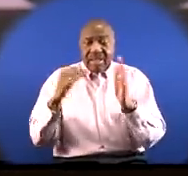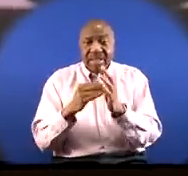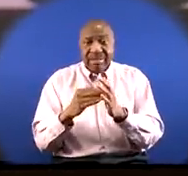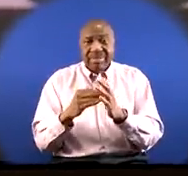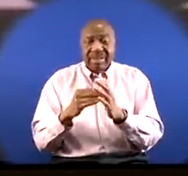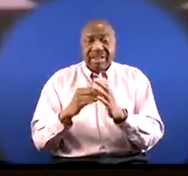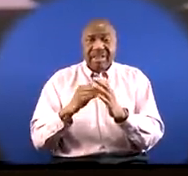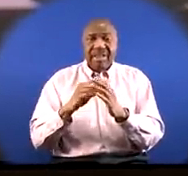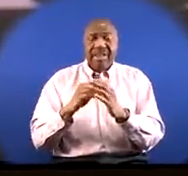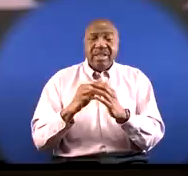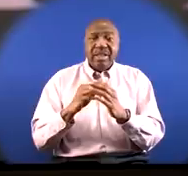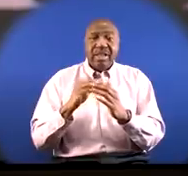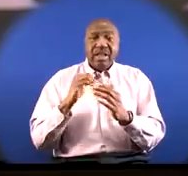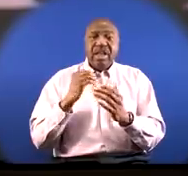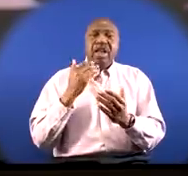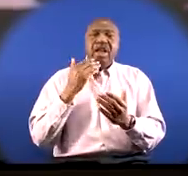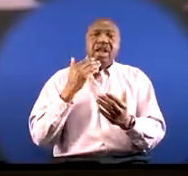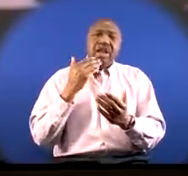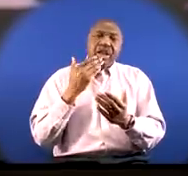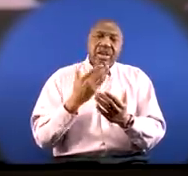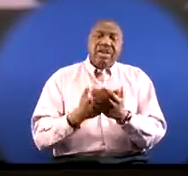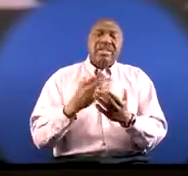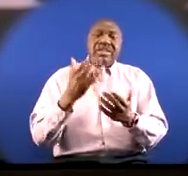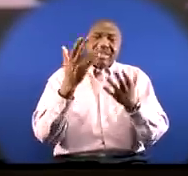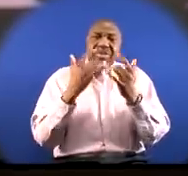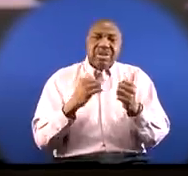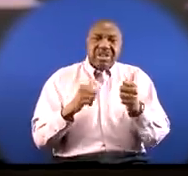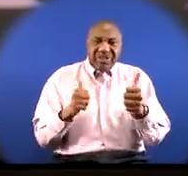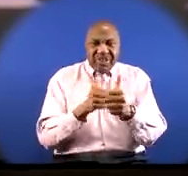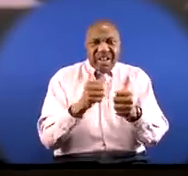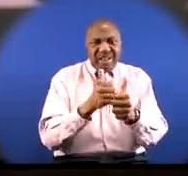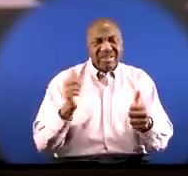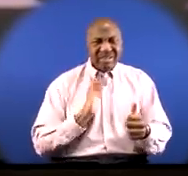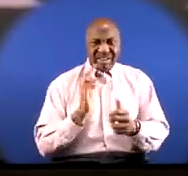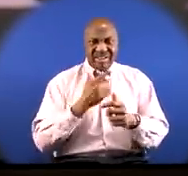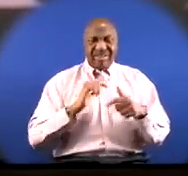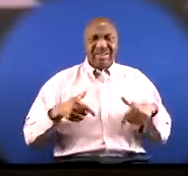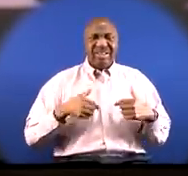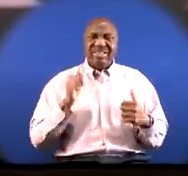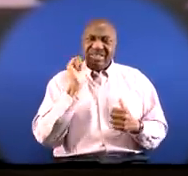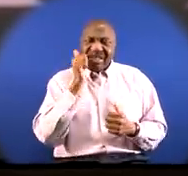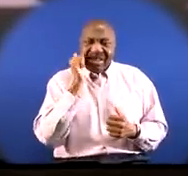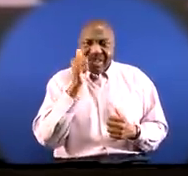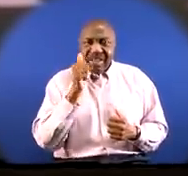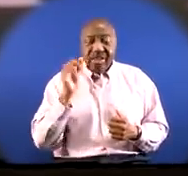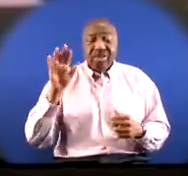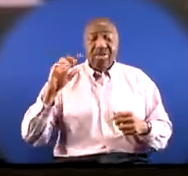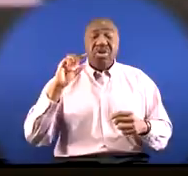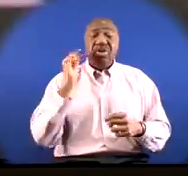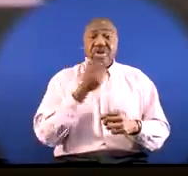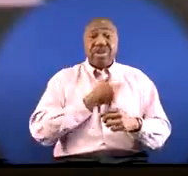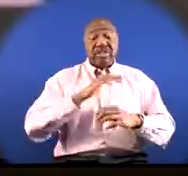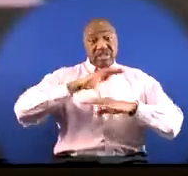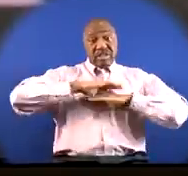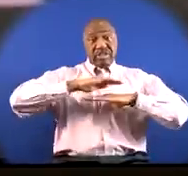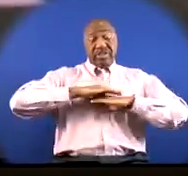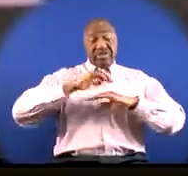Goodness and mercy have followed us all the days of our lives. Your grace is still sufficient for